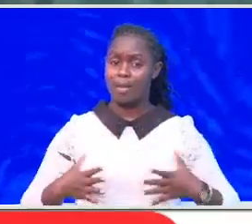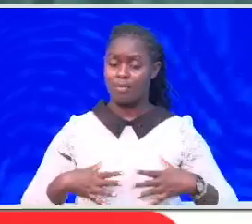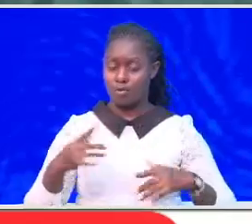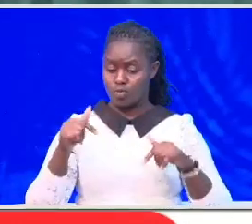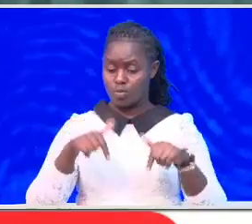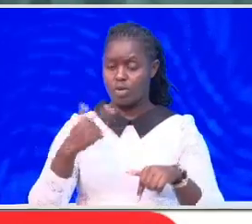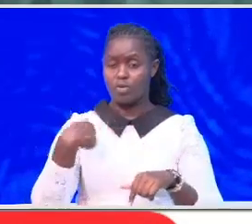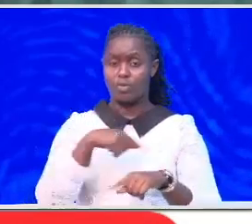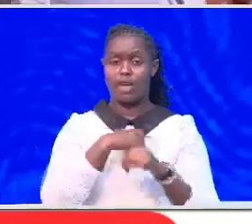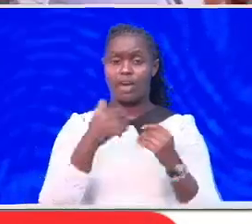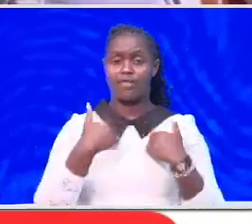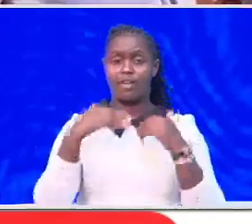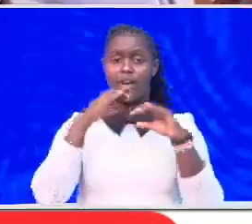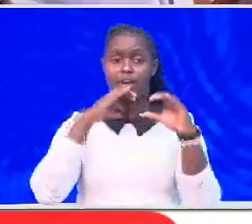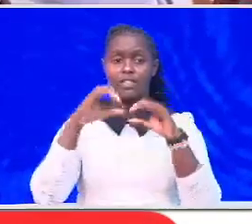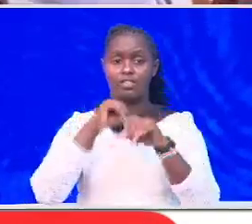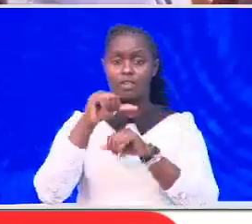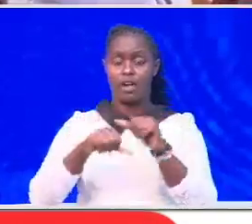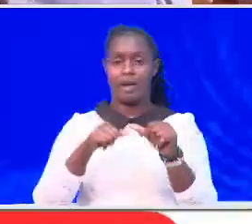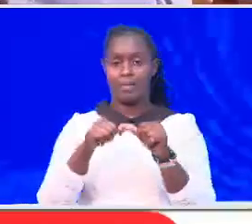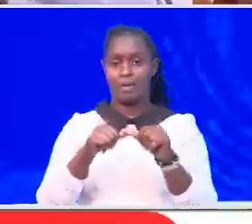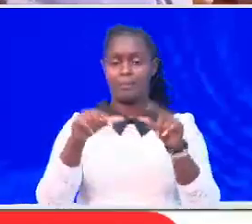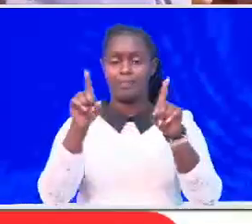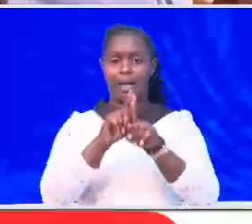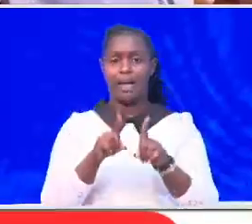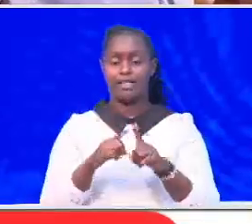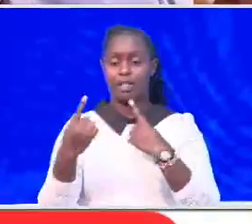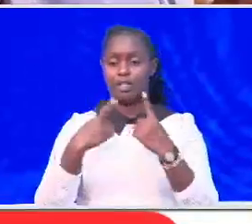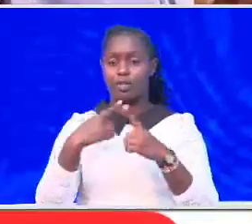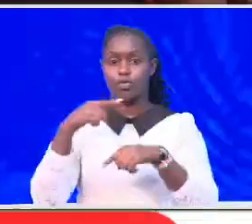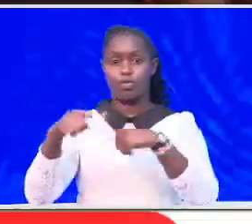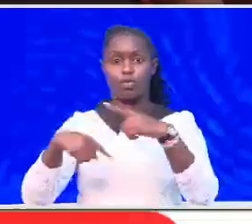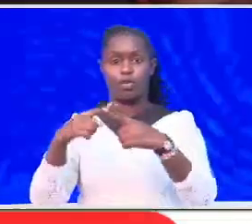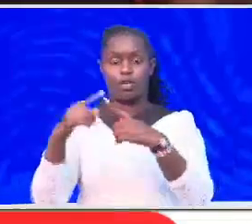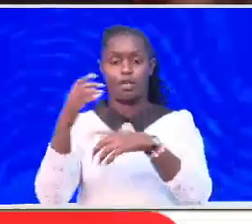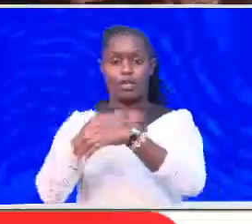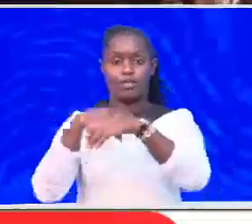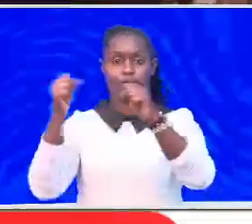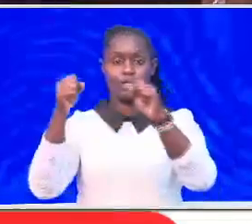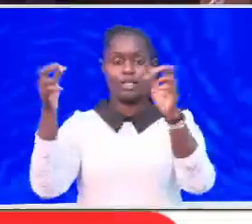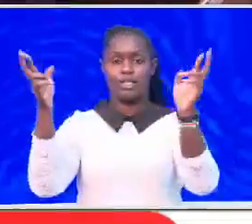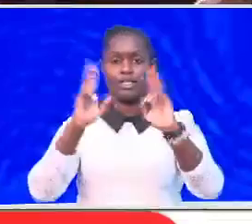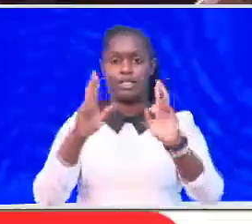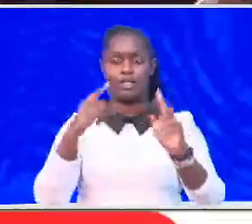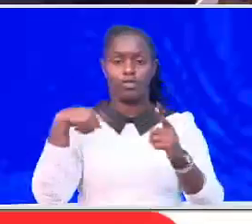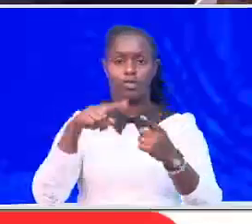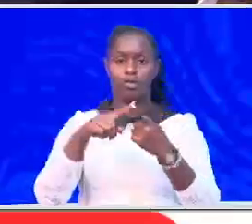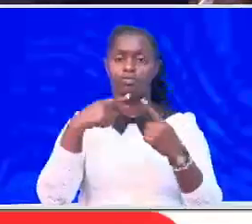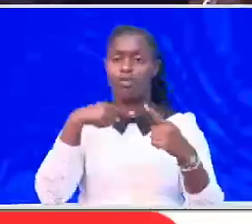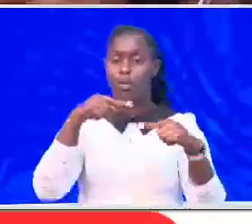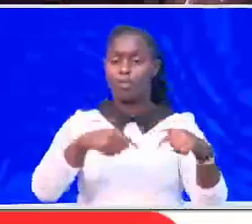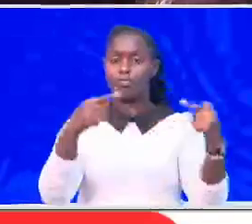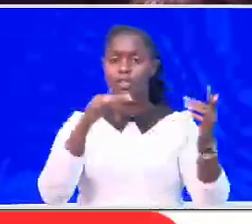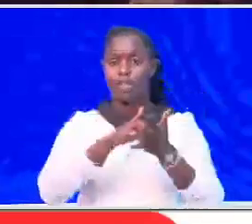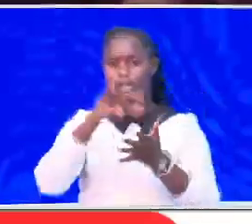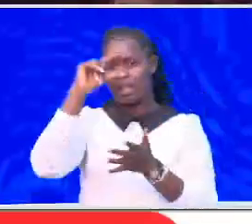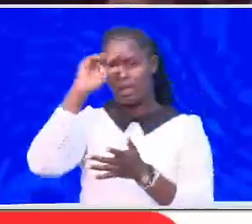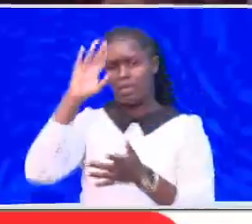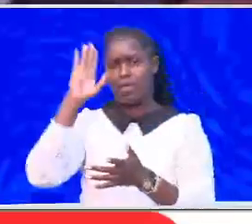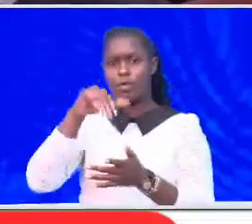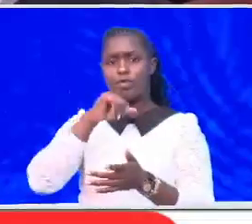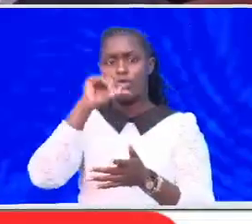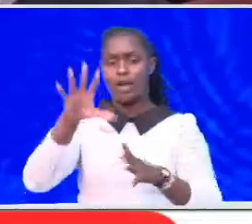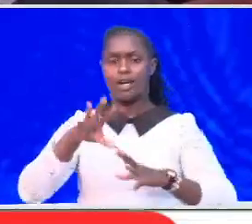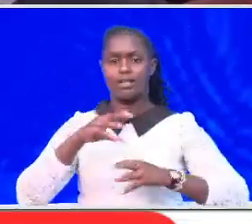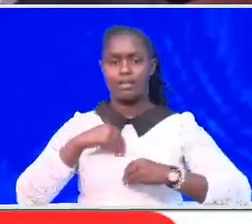today having a conversation about the. As the talks continue, the head of state was quick to warn the opposition that the government will not condone